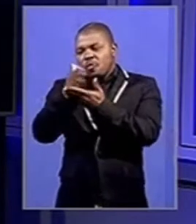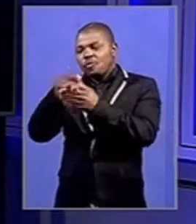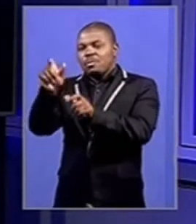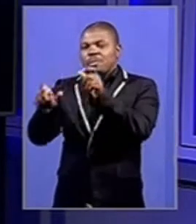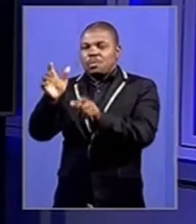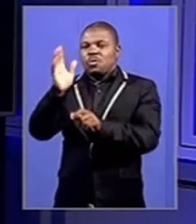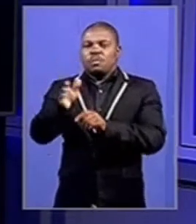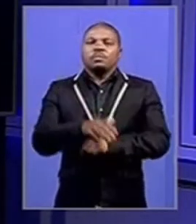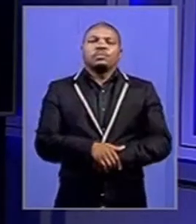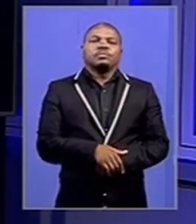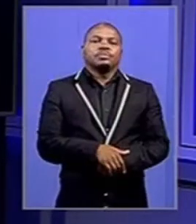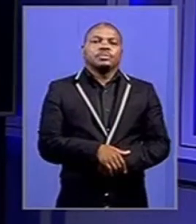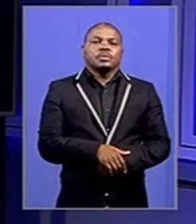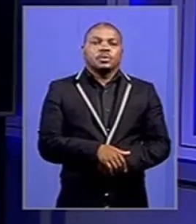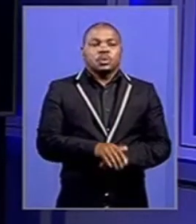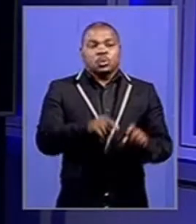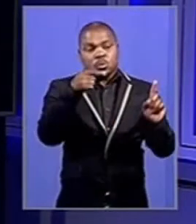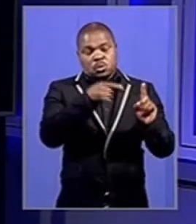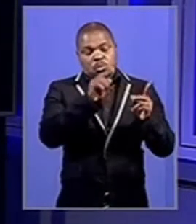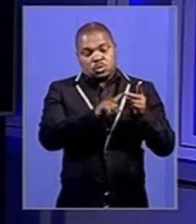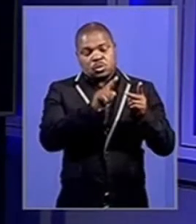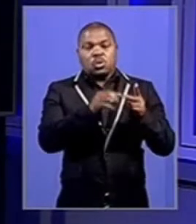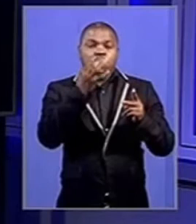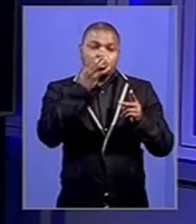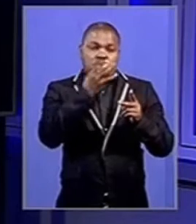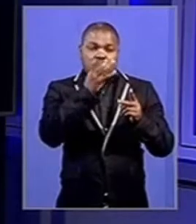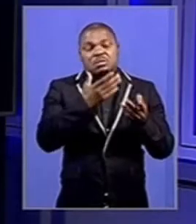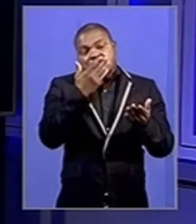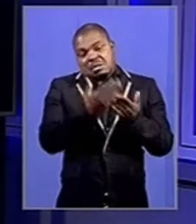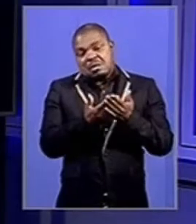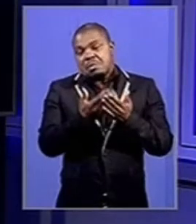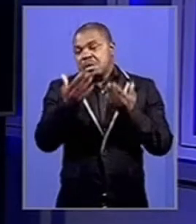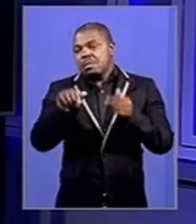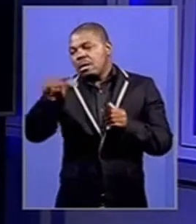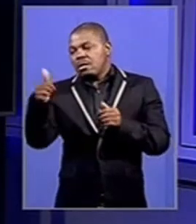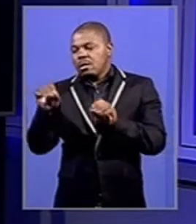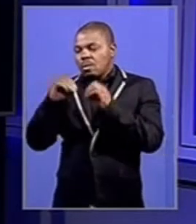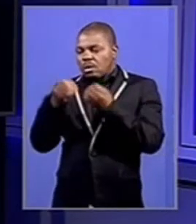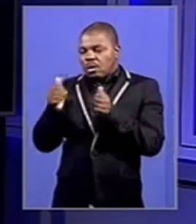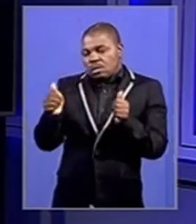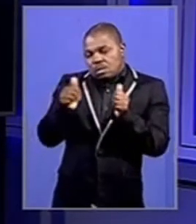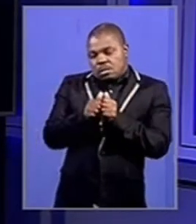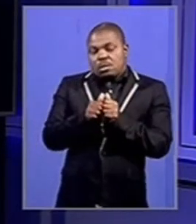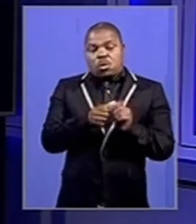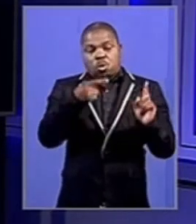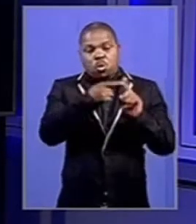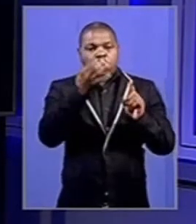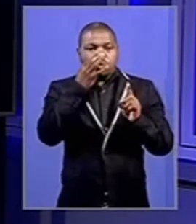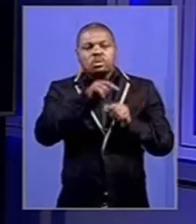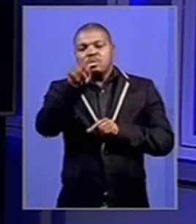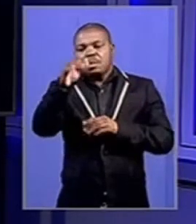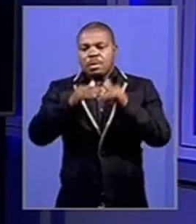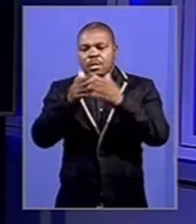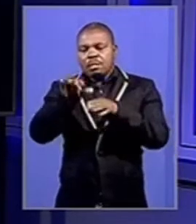tša dipuso selegae. A sa beele thoko kgonagalo ya puso ya mohlakanelwa, Malema o re go tšea taolo ya meago